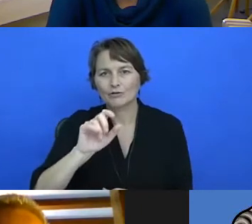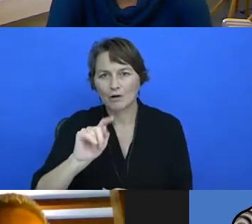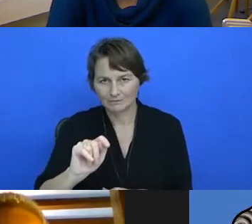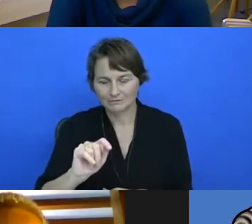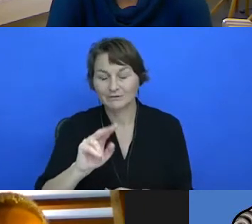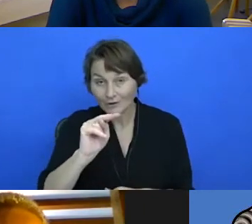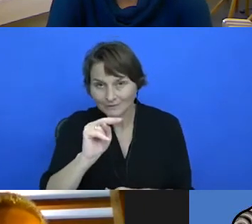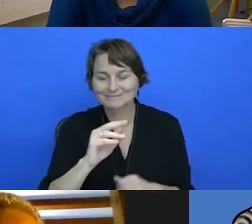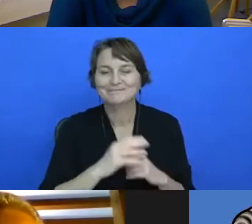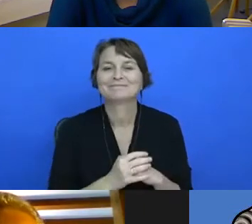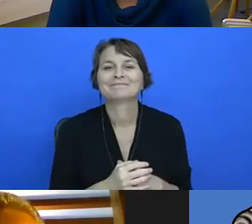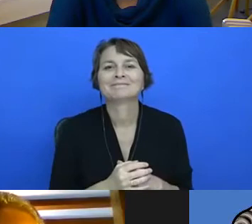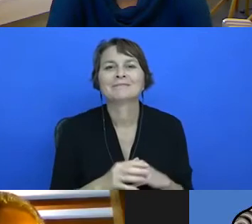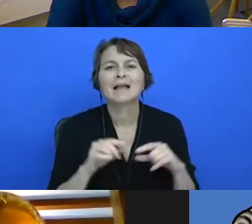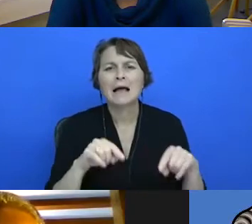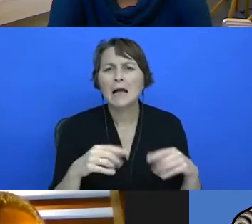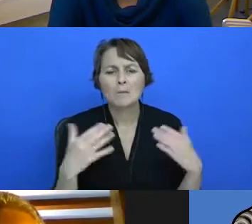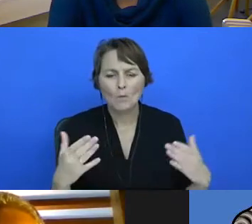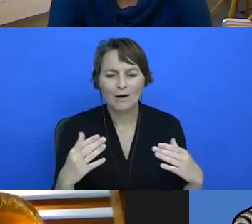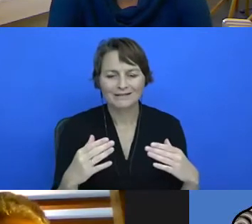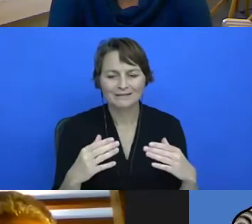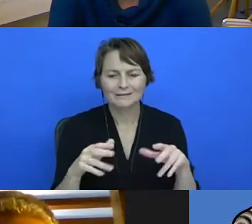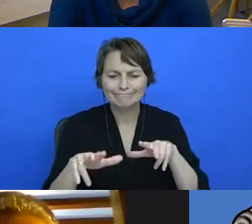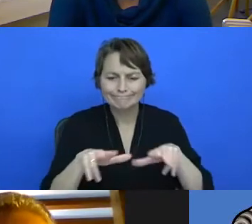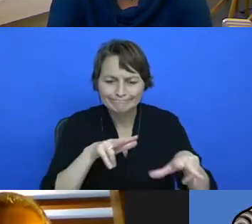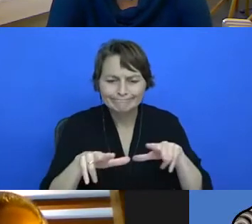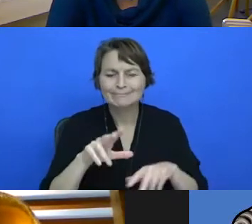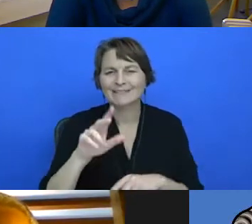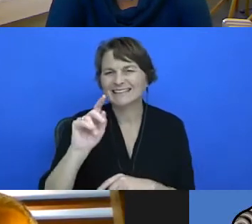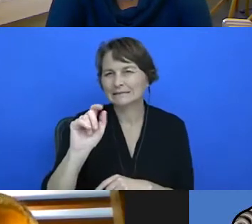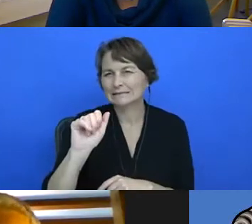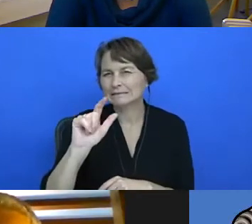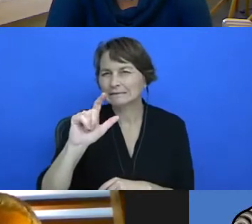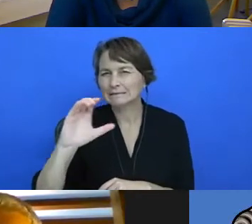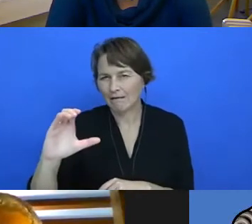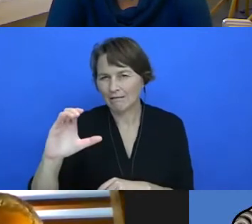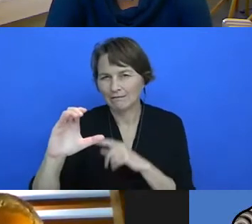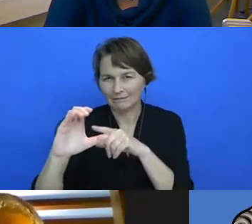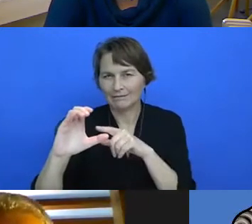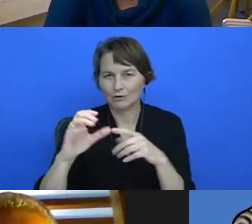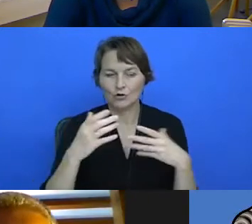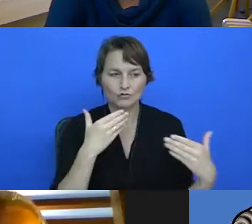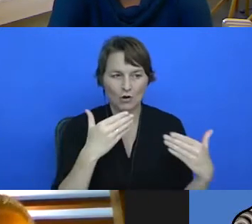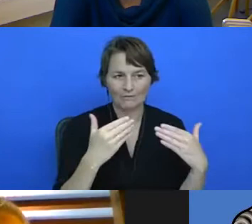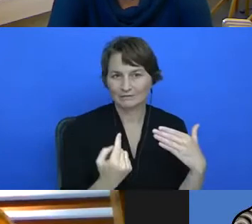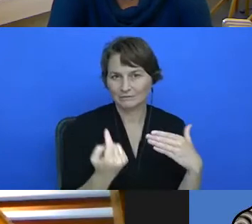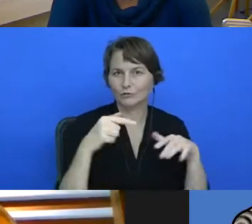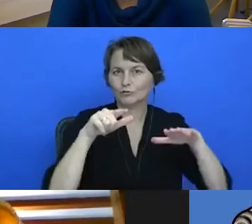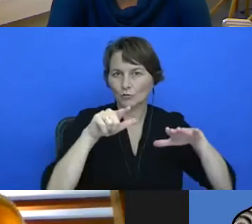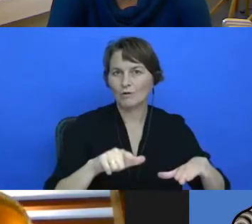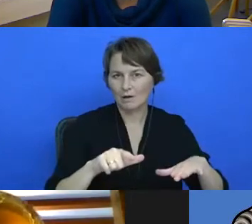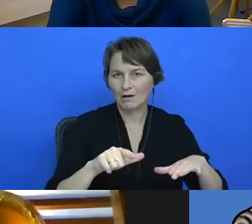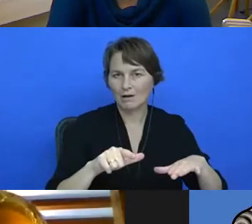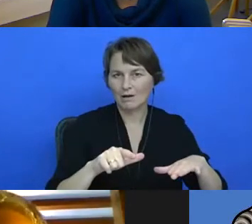Teaching and Language Corpora conference in July. And I'd actually been looking very closely